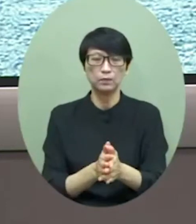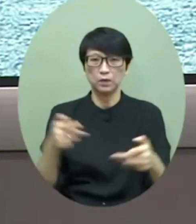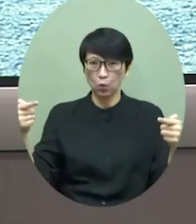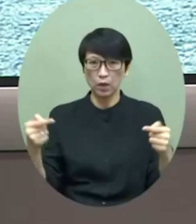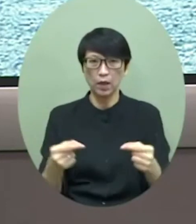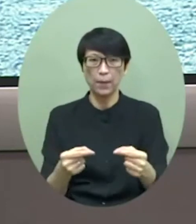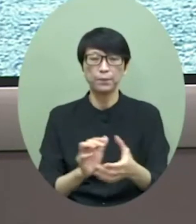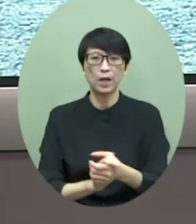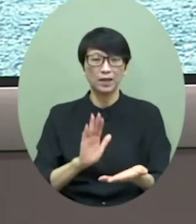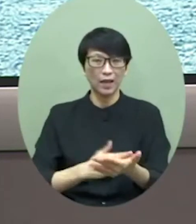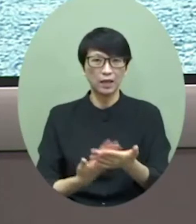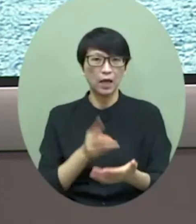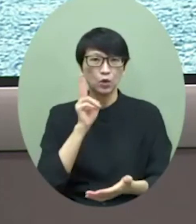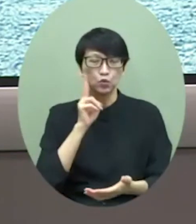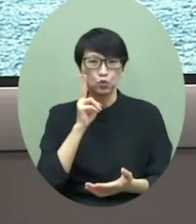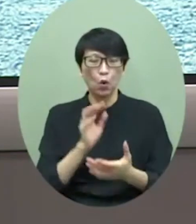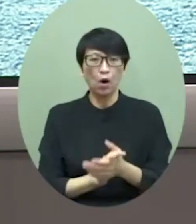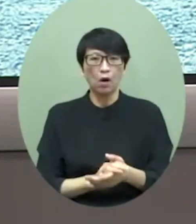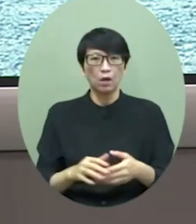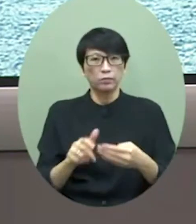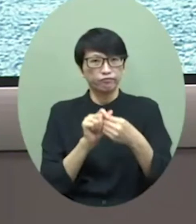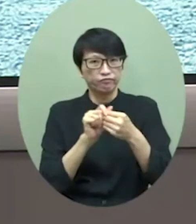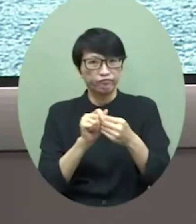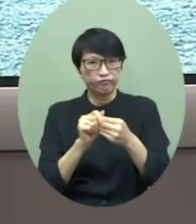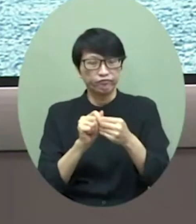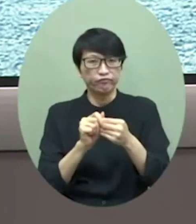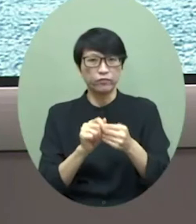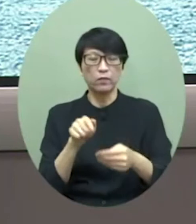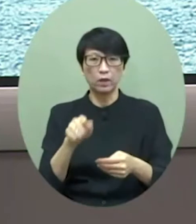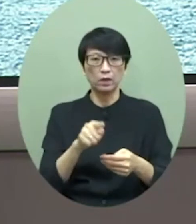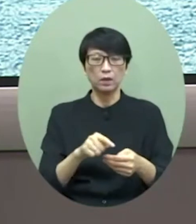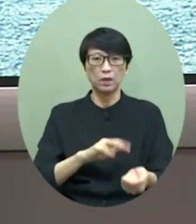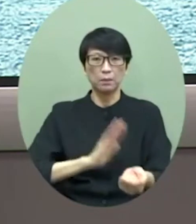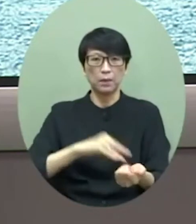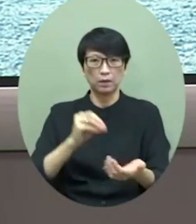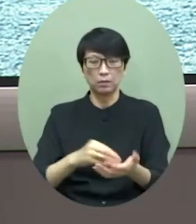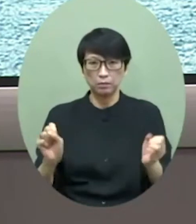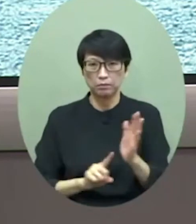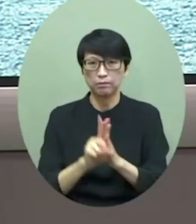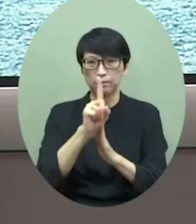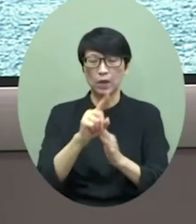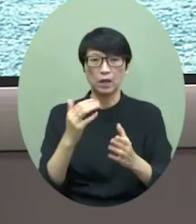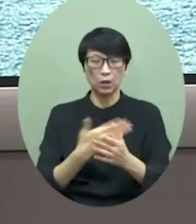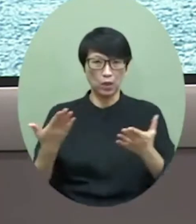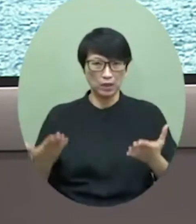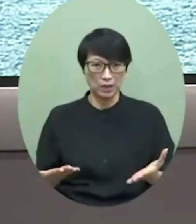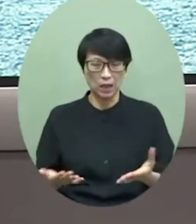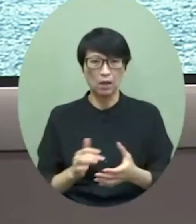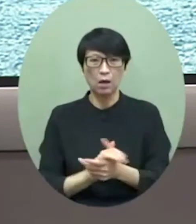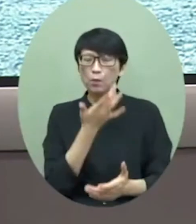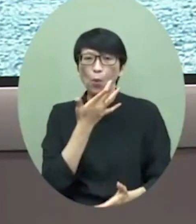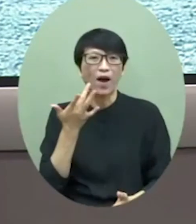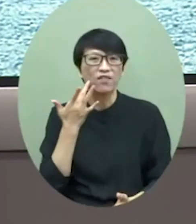to follow these prevention and control measures, then we could reduce the number of infections. But if we let